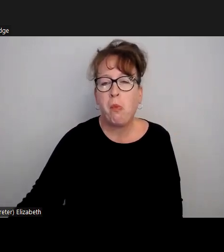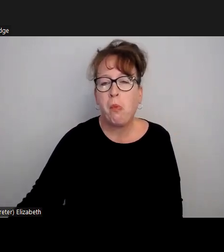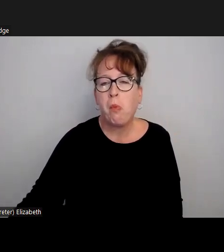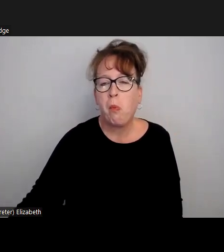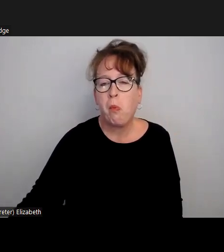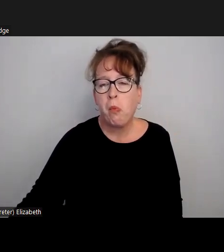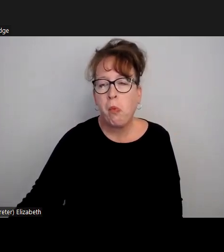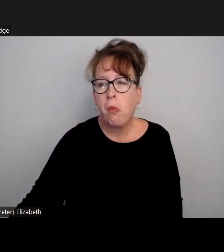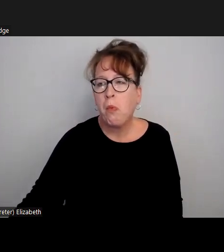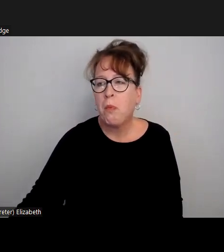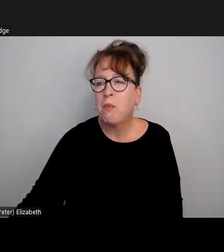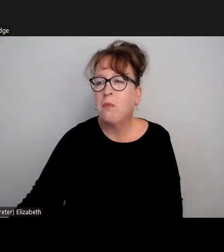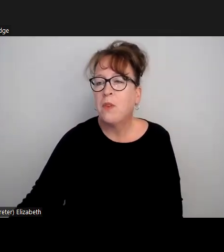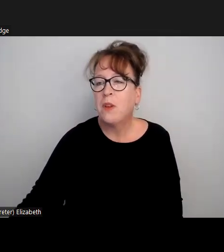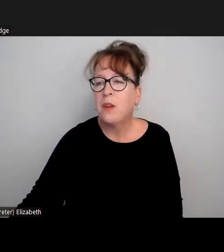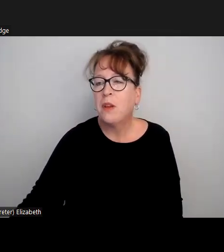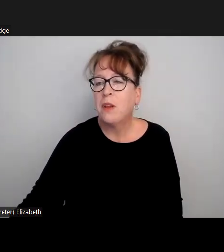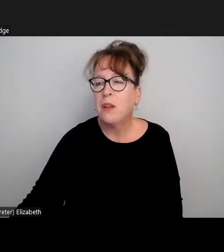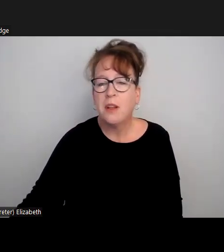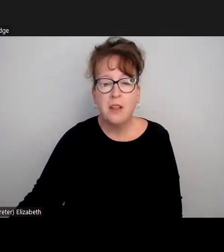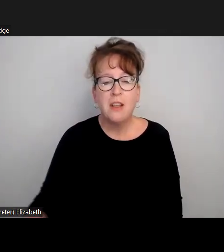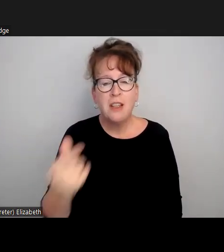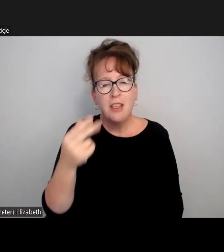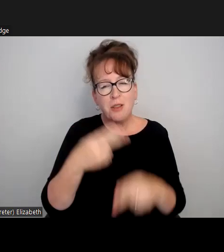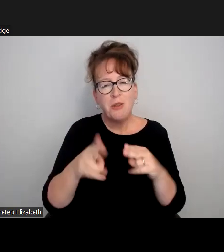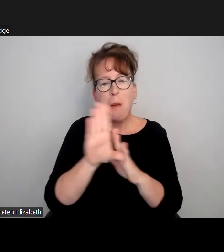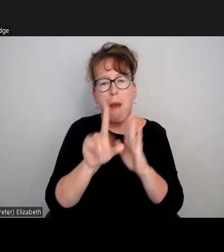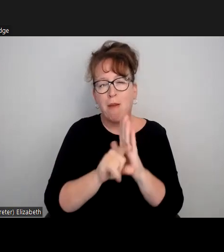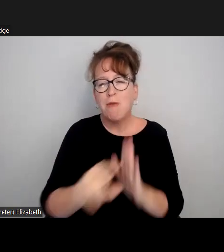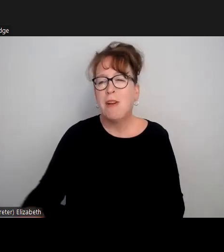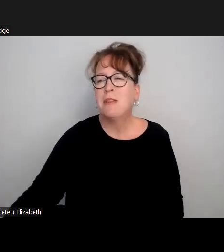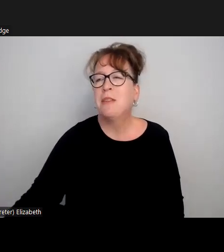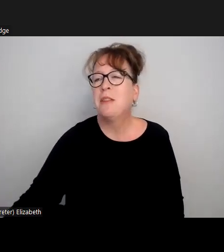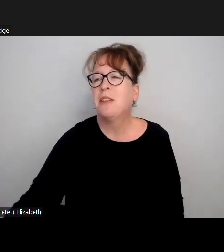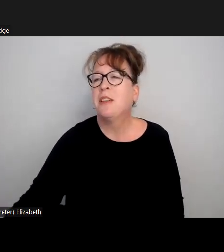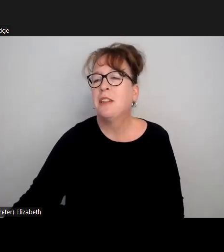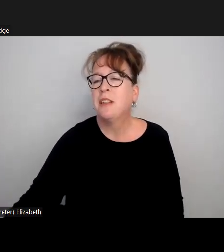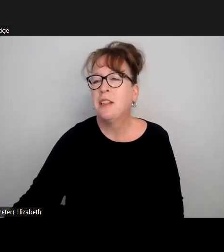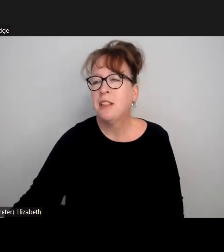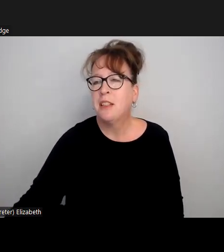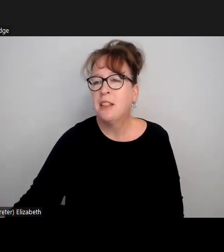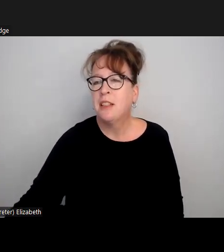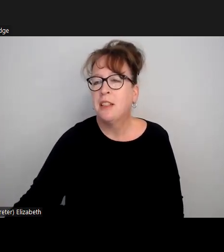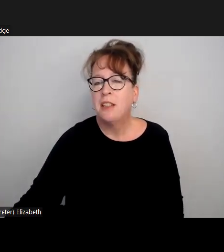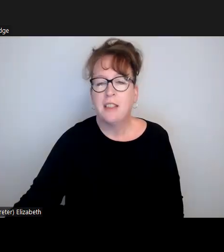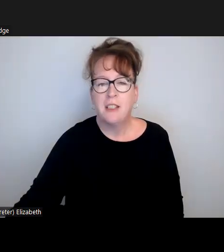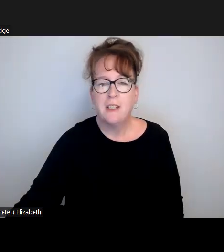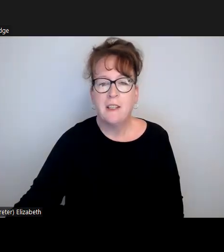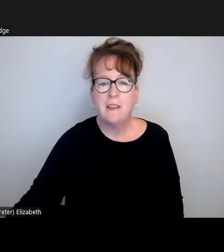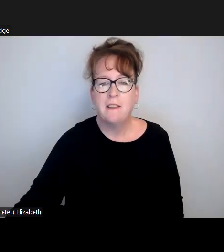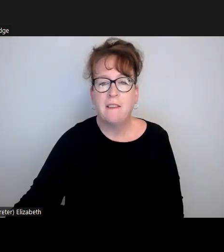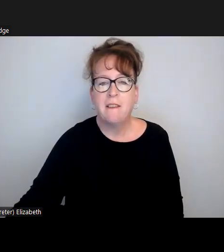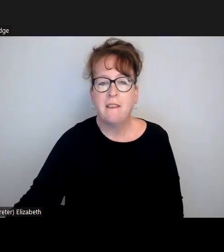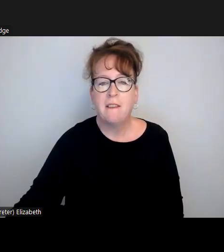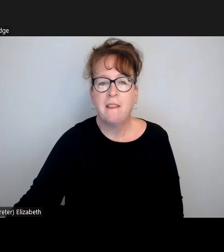So I just wanted a little bit of background on what the DPU is. So at the bottom of this slide, you have the three commissioners. That's